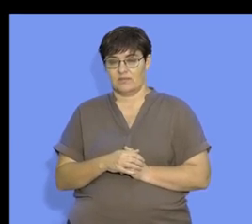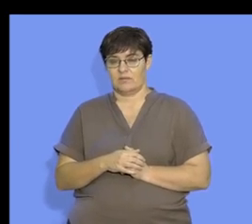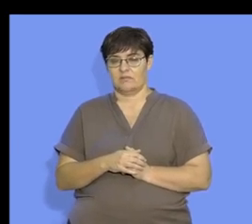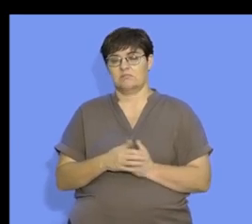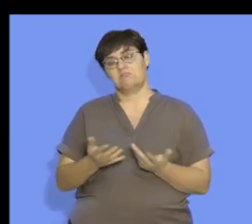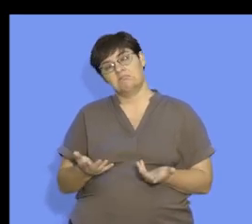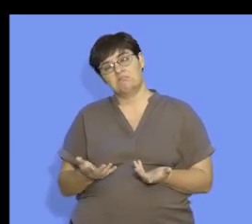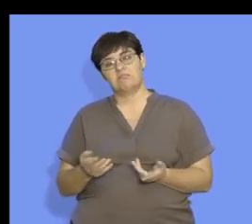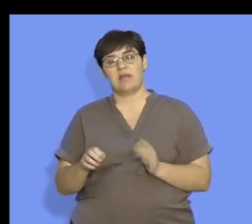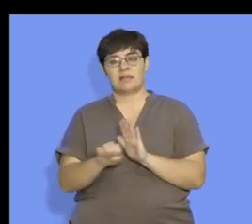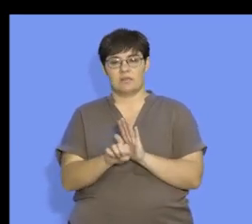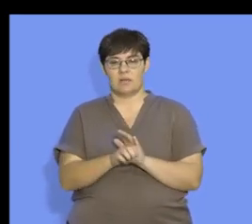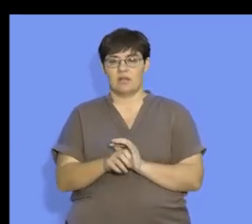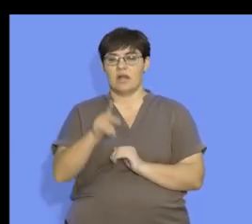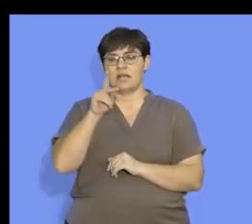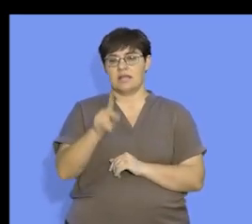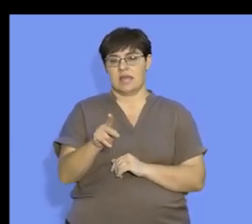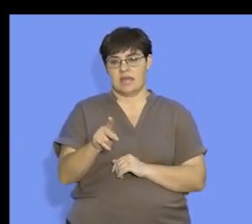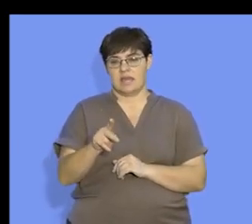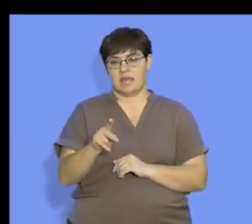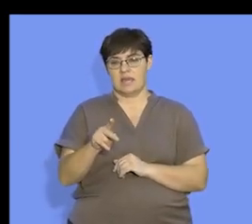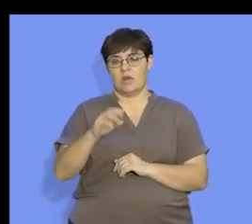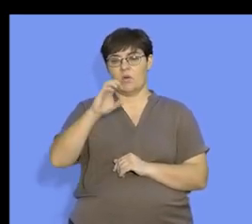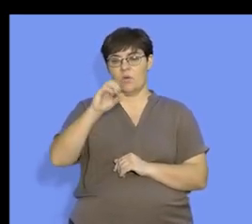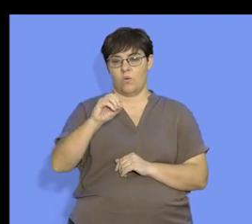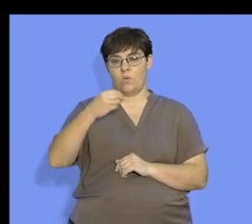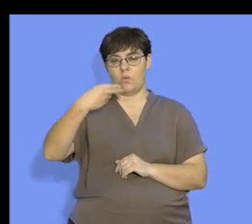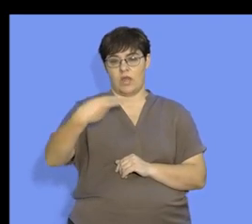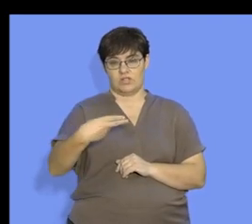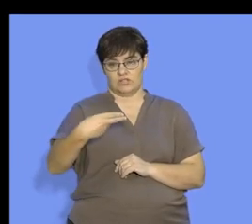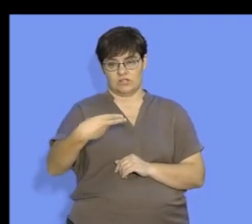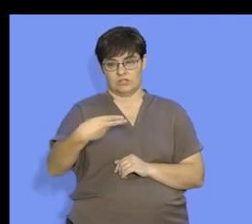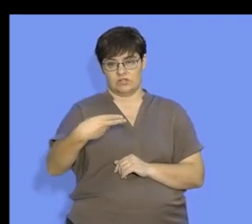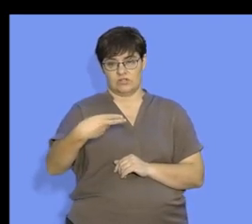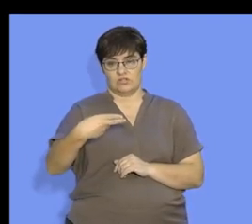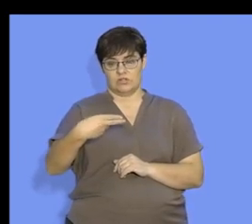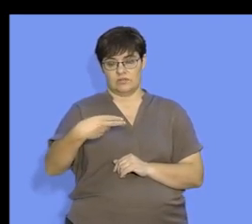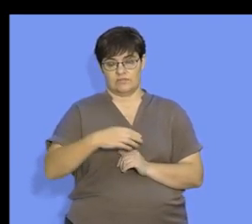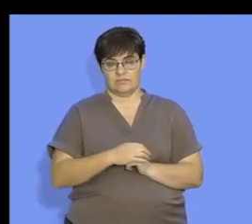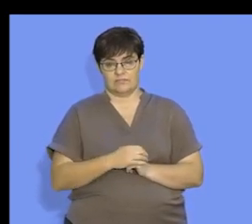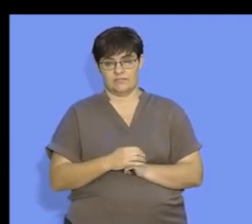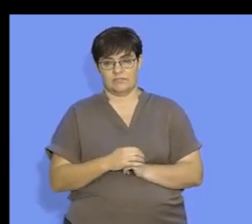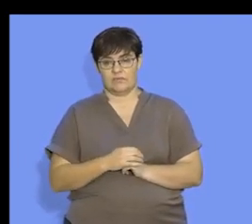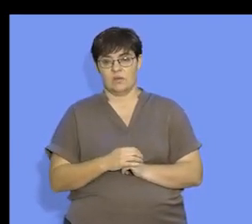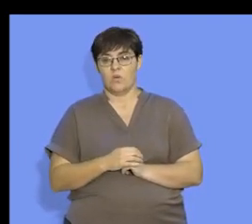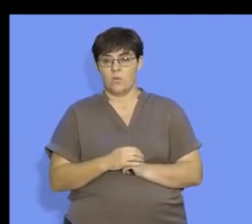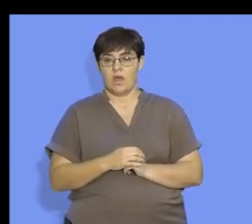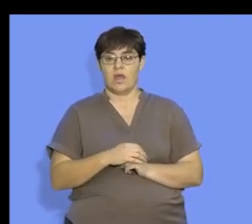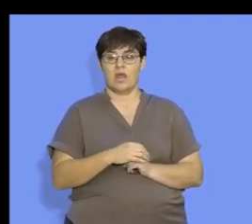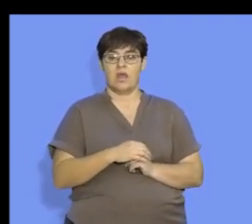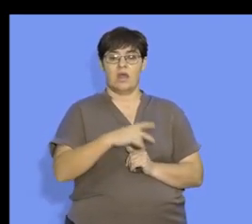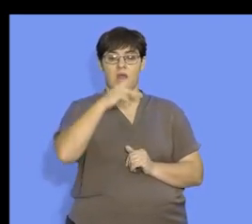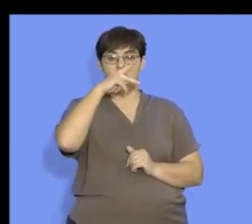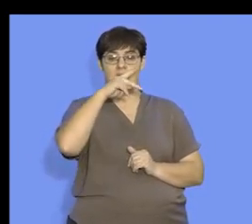potassium atoms will be, for argument's sake, potassium hydroxide, okay? Because potassium is a group